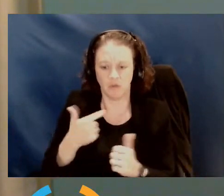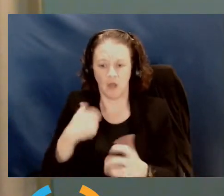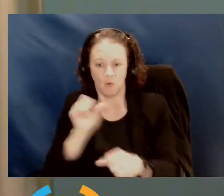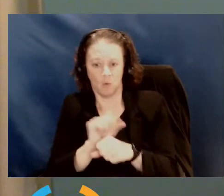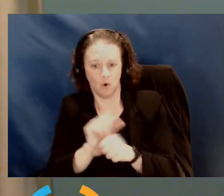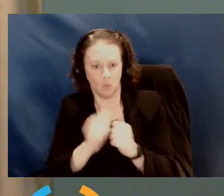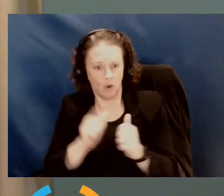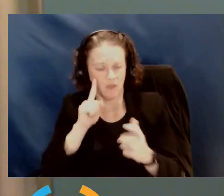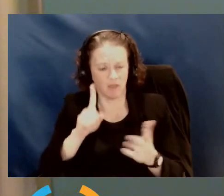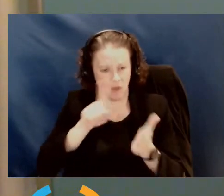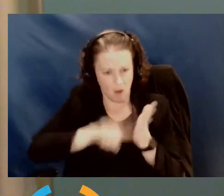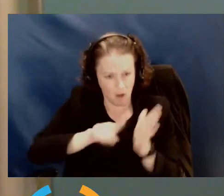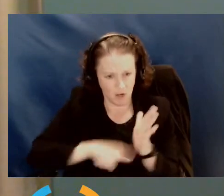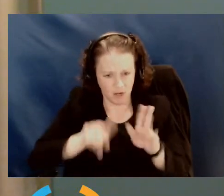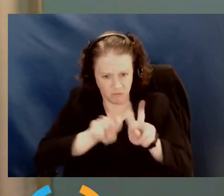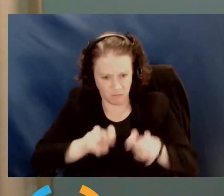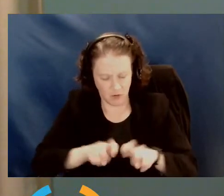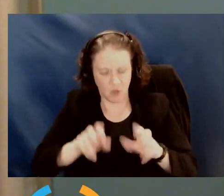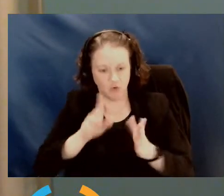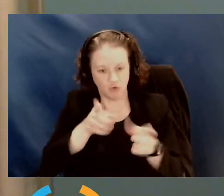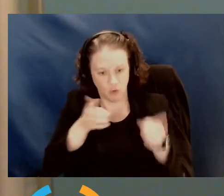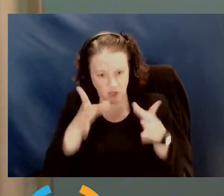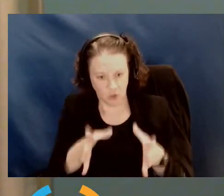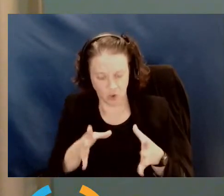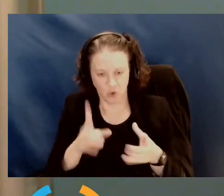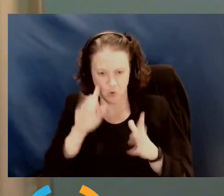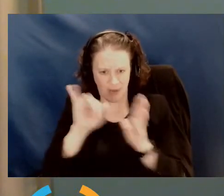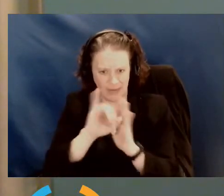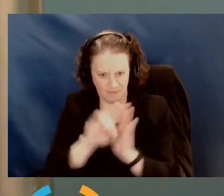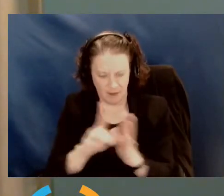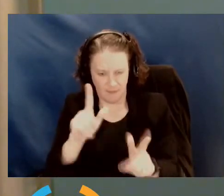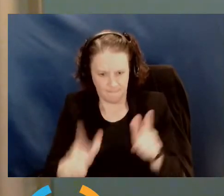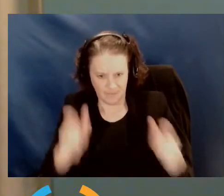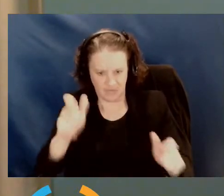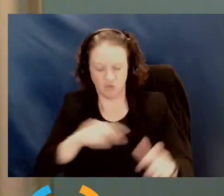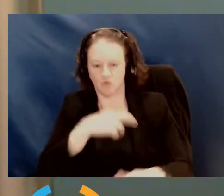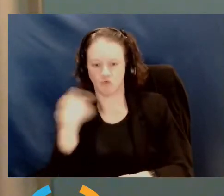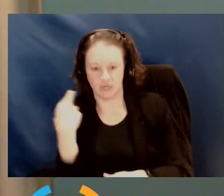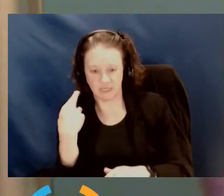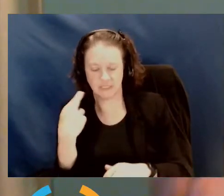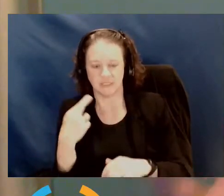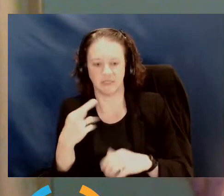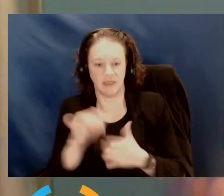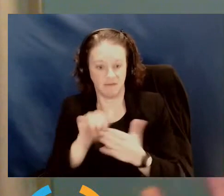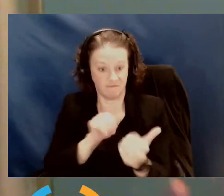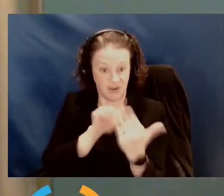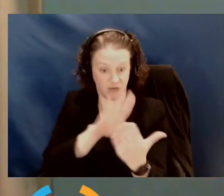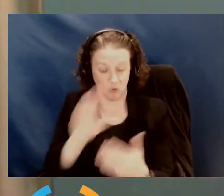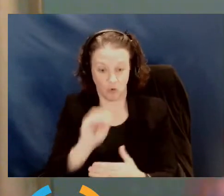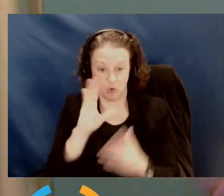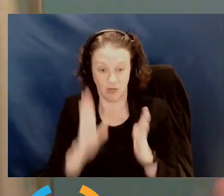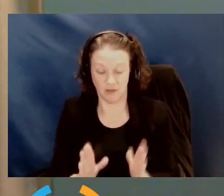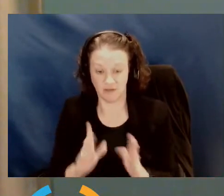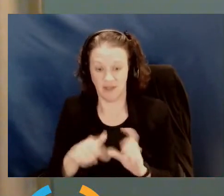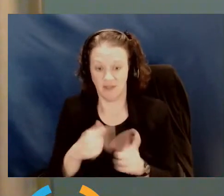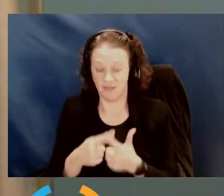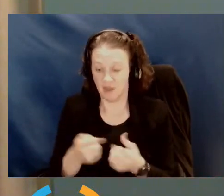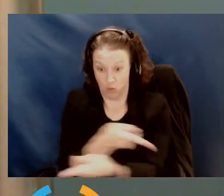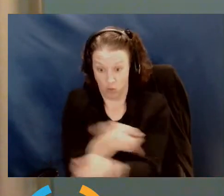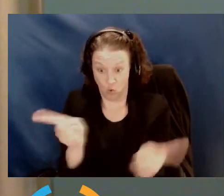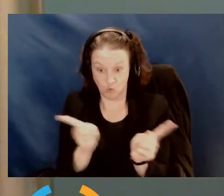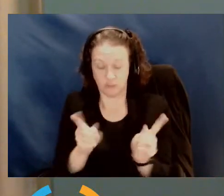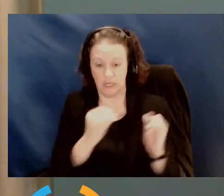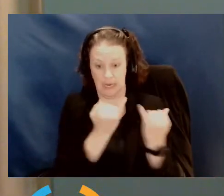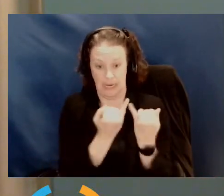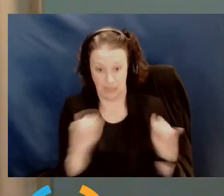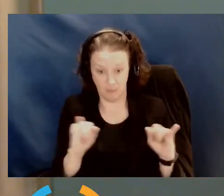facing Oregonians, and then obviously let those independent professional auditors who follow national auditing standards do their work and come up